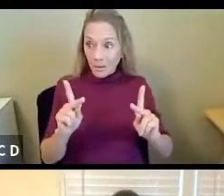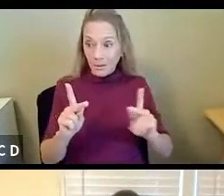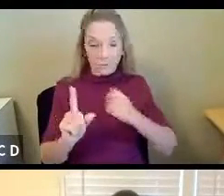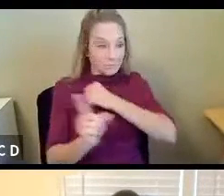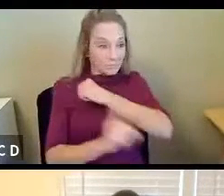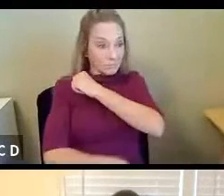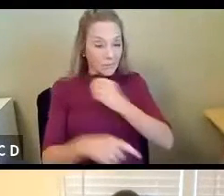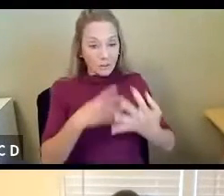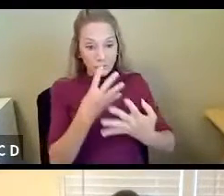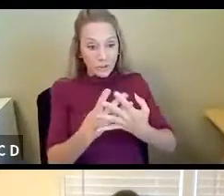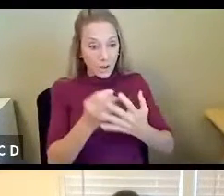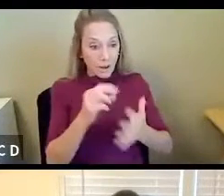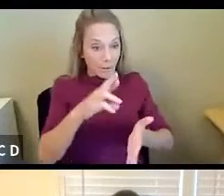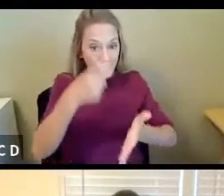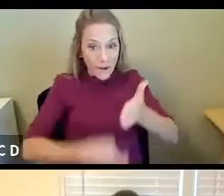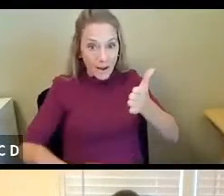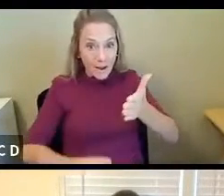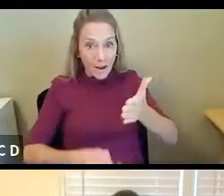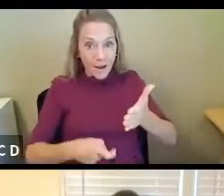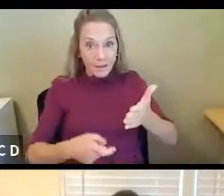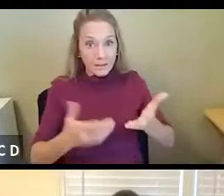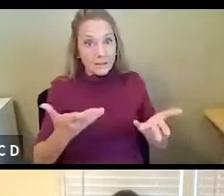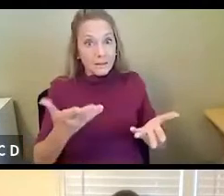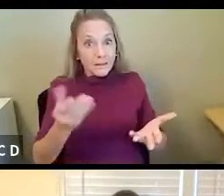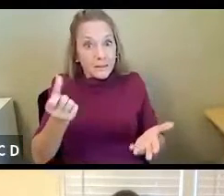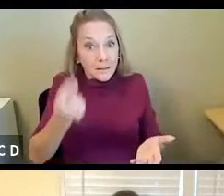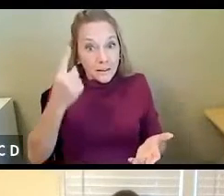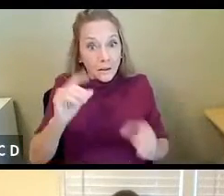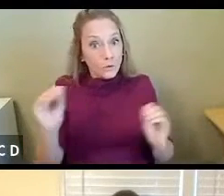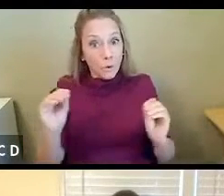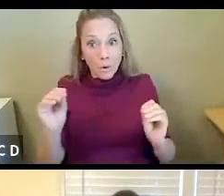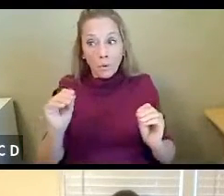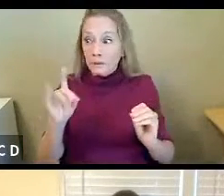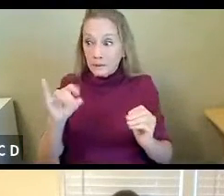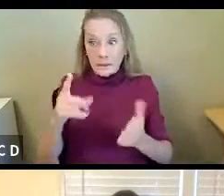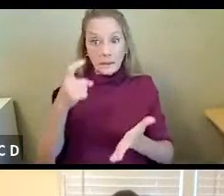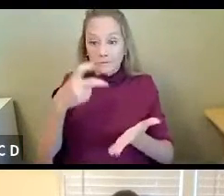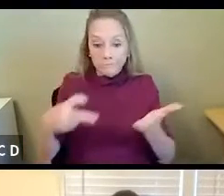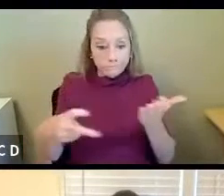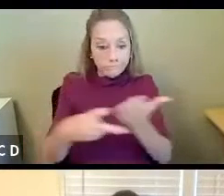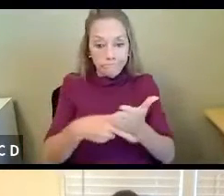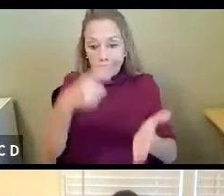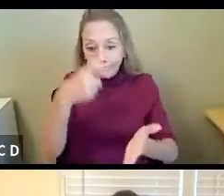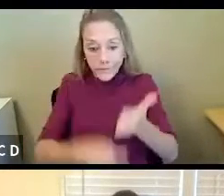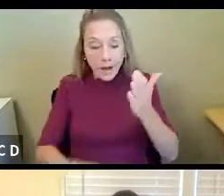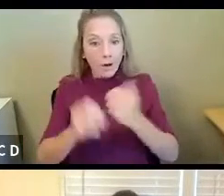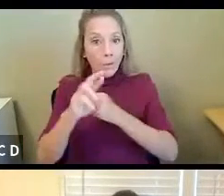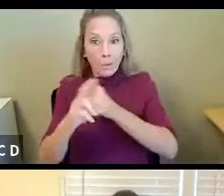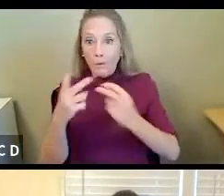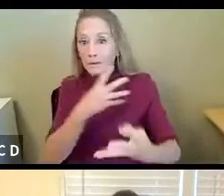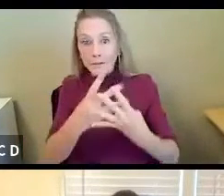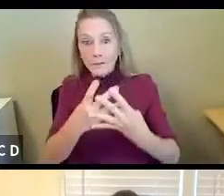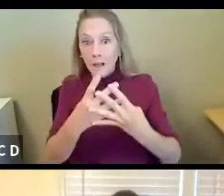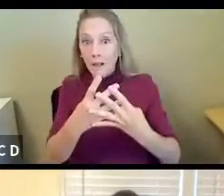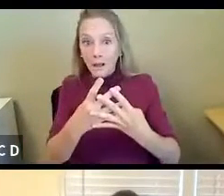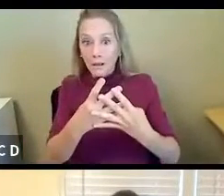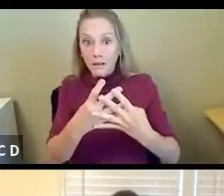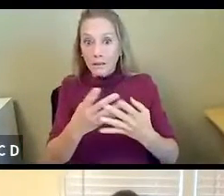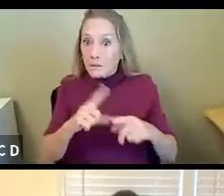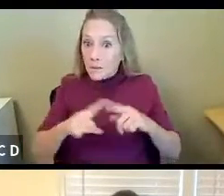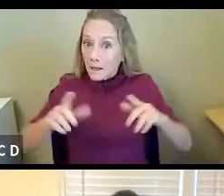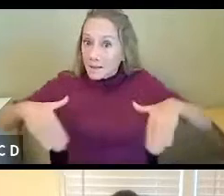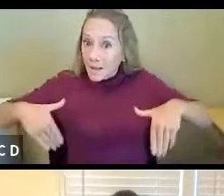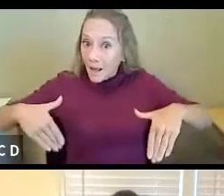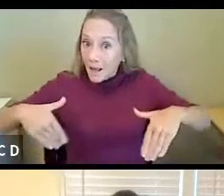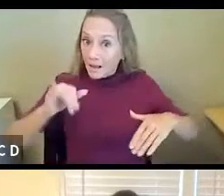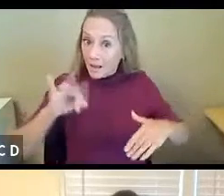Now, some of you like to point out that no one has been fined or jailed as a result of your mandates. I would simply reply, yet. If you really